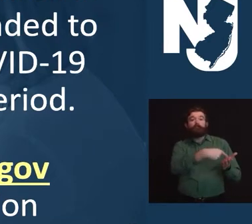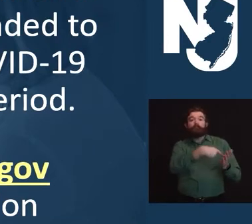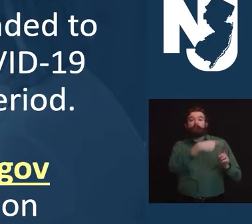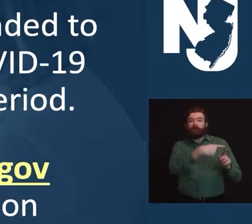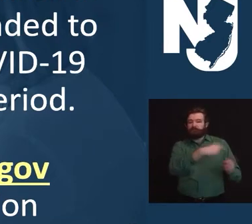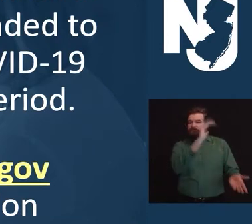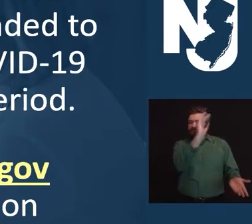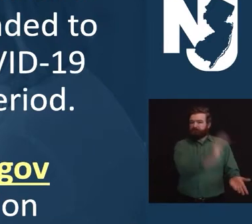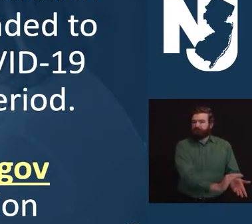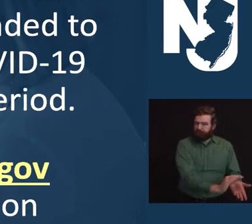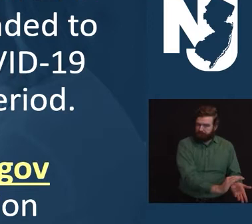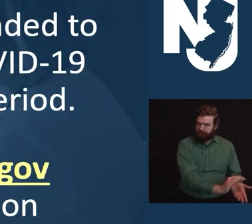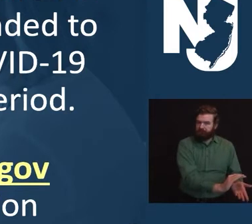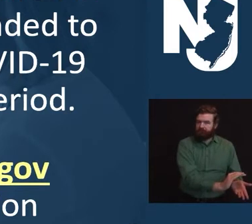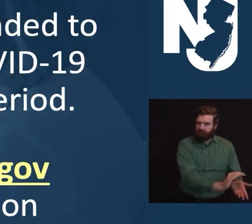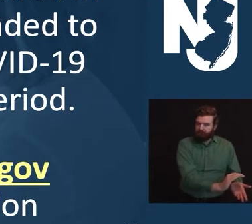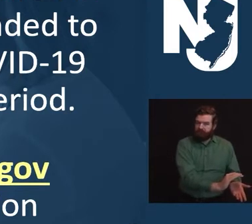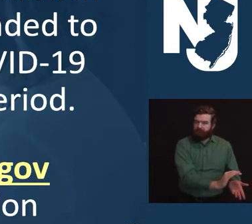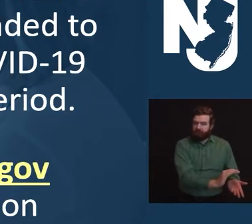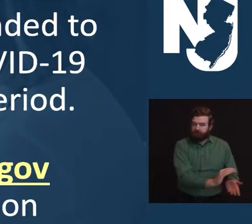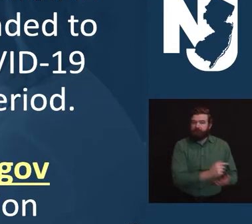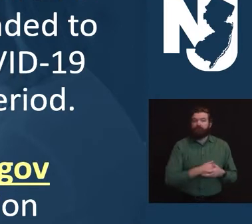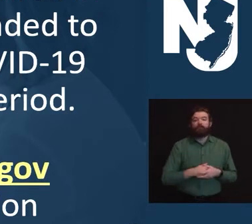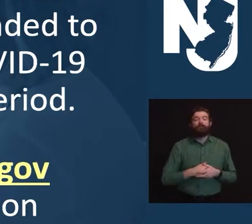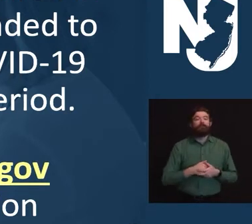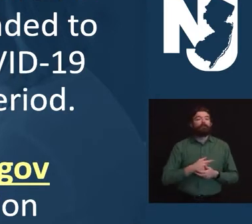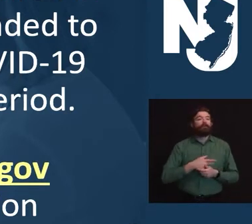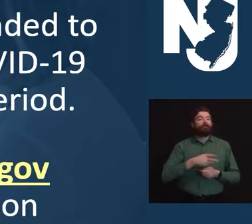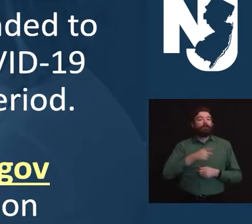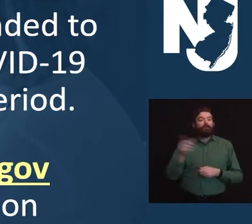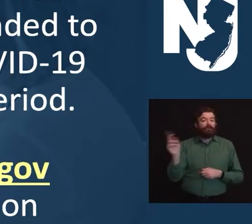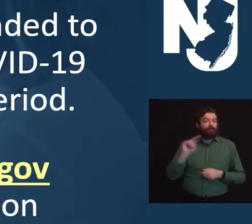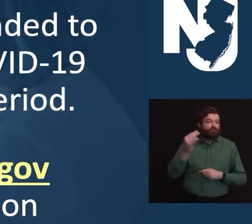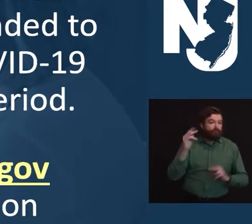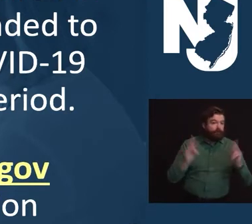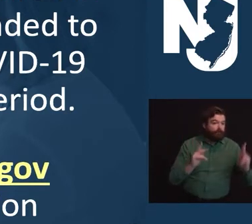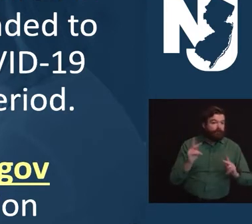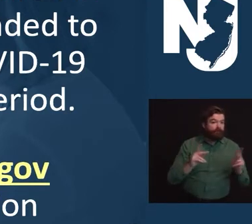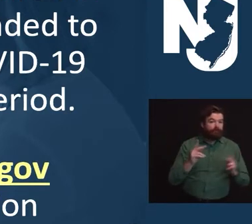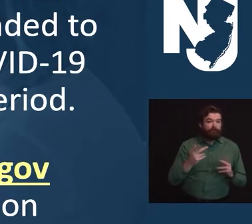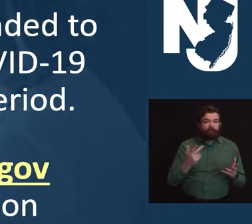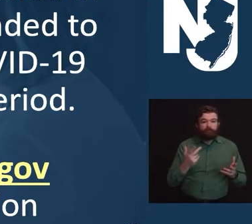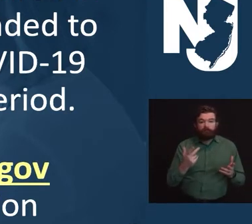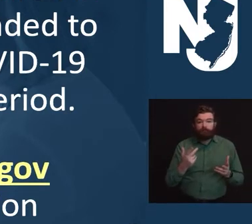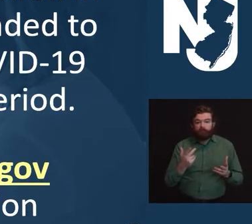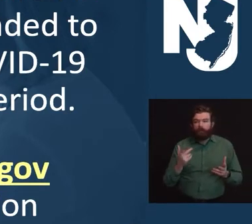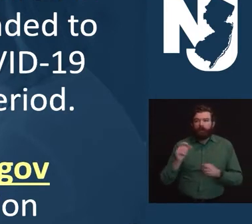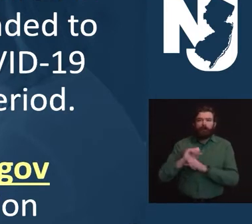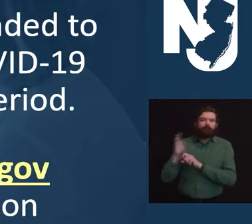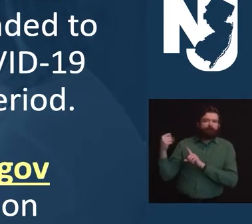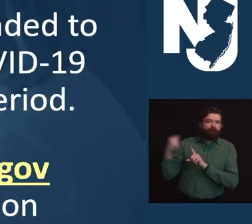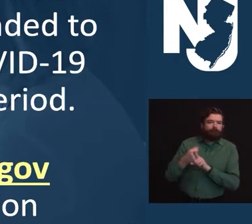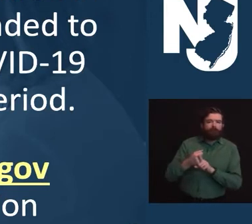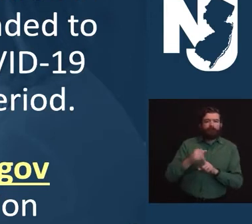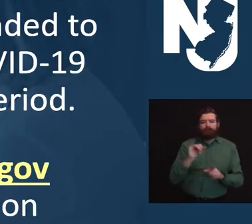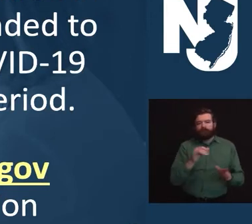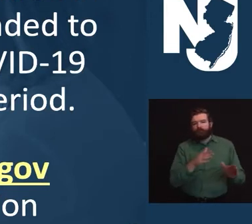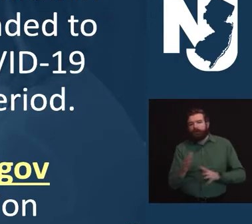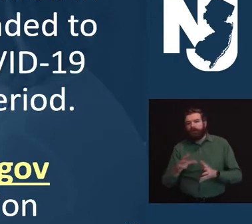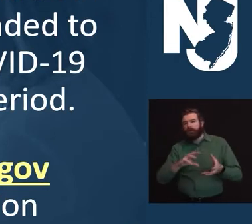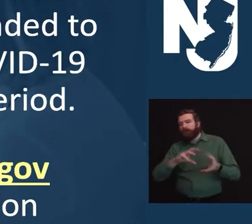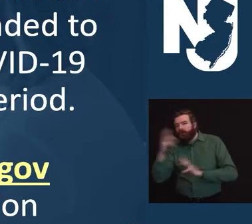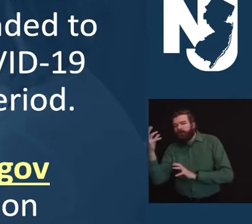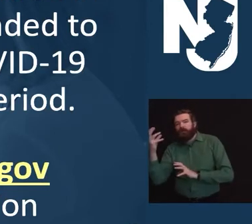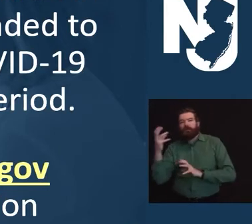impacted by the economic turbulence caused by the pandemic, and we want to ensure that as many families as possible are covered. Before you flip